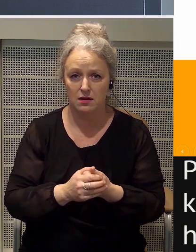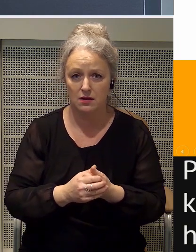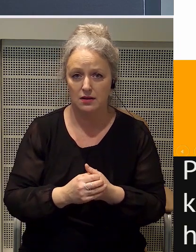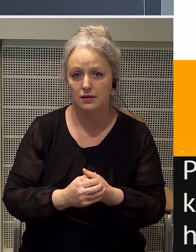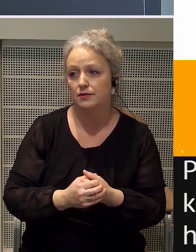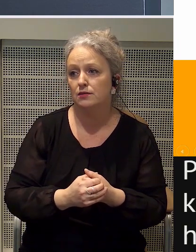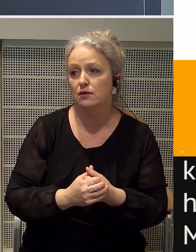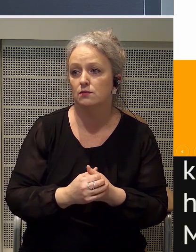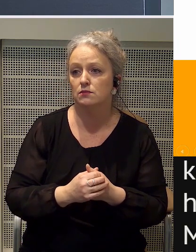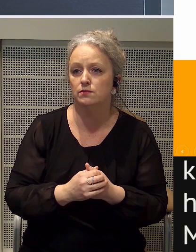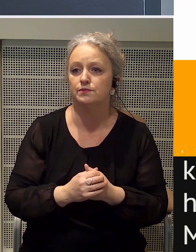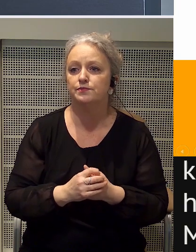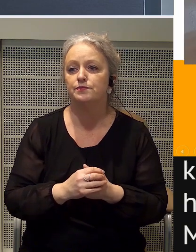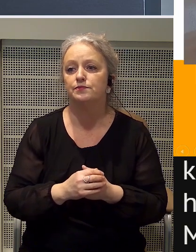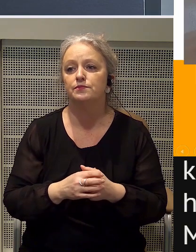think not.